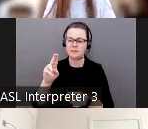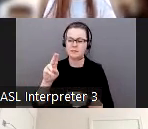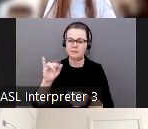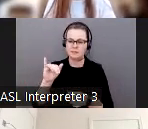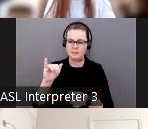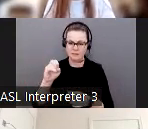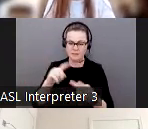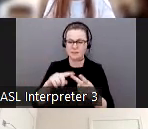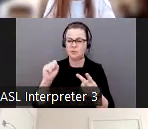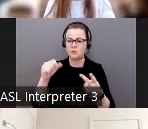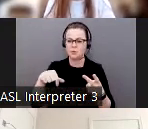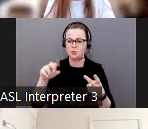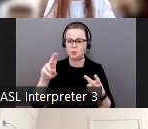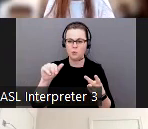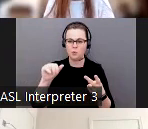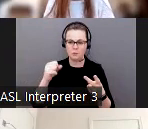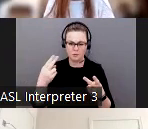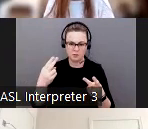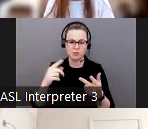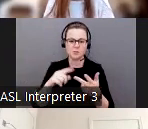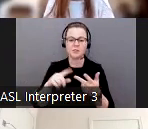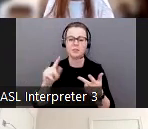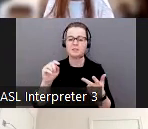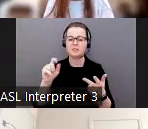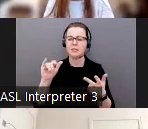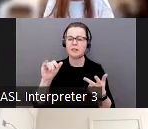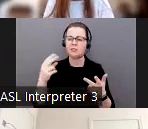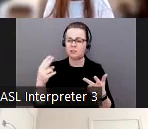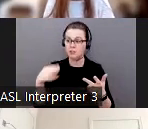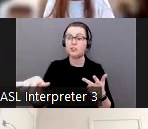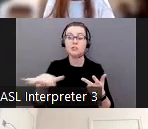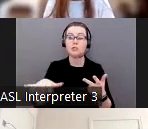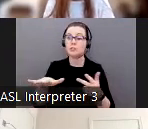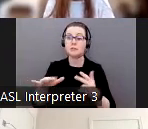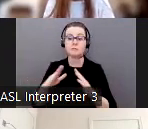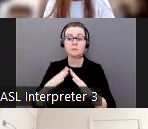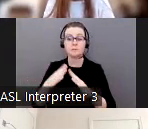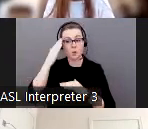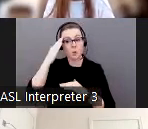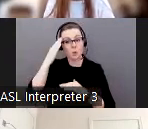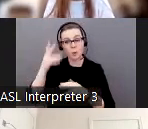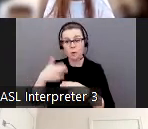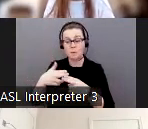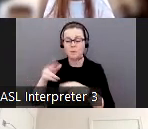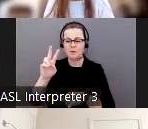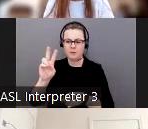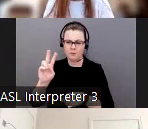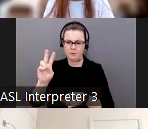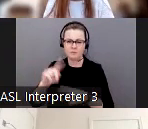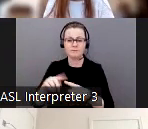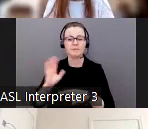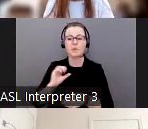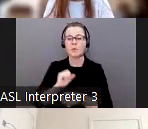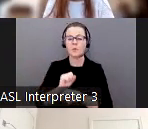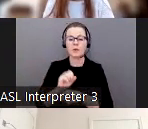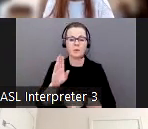the Tellish Wamish nations, known today as Vancouver. Benedict previously worked for the BC Law Institute